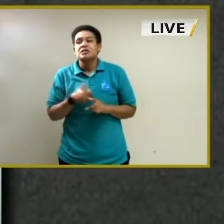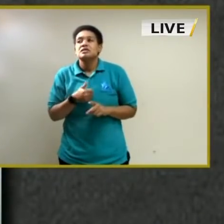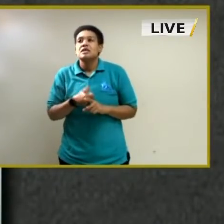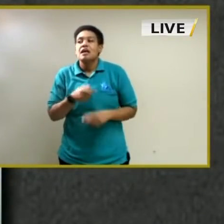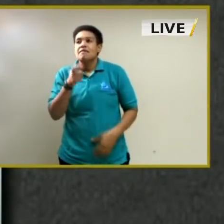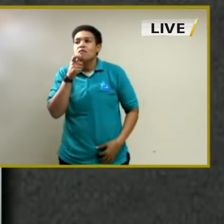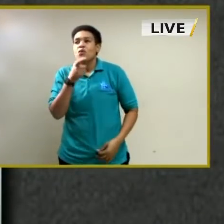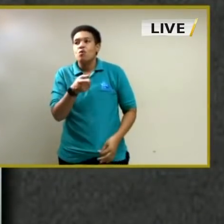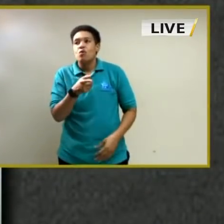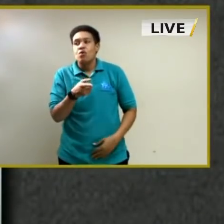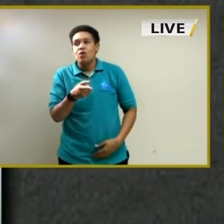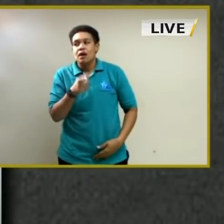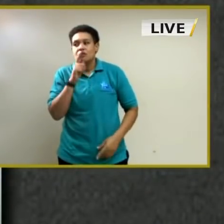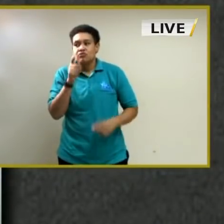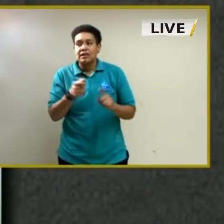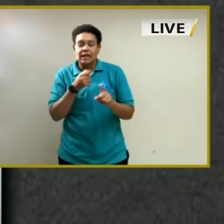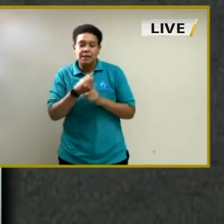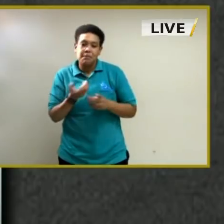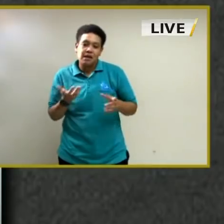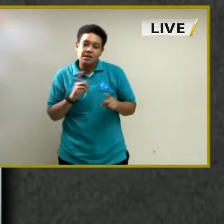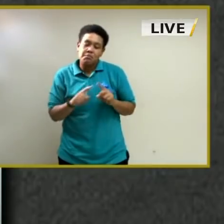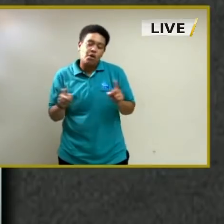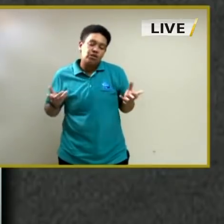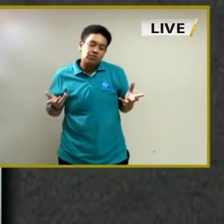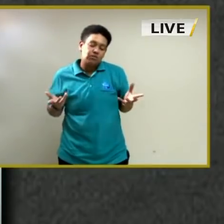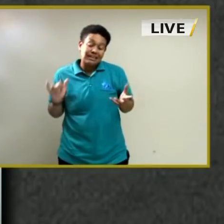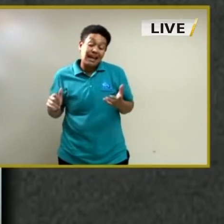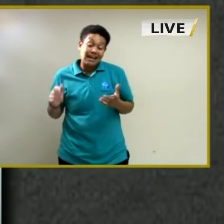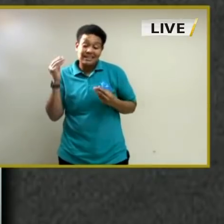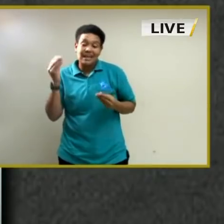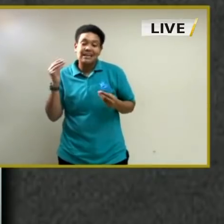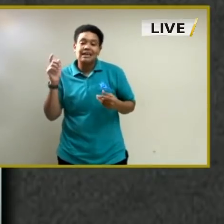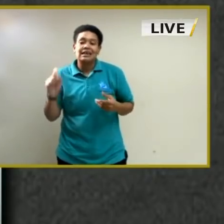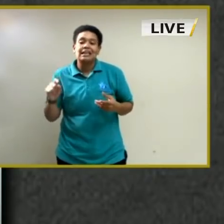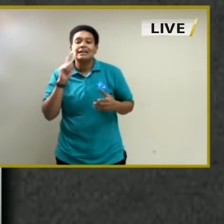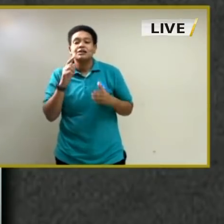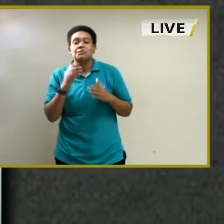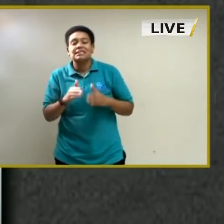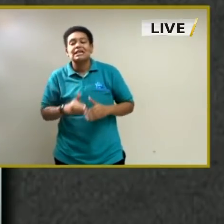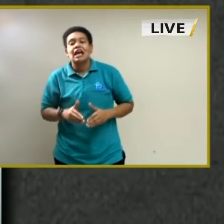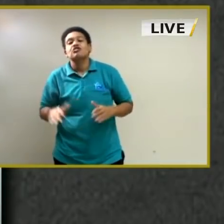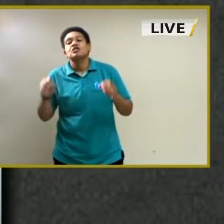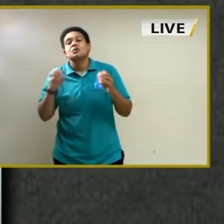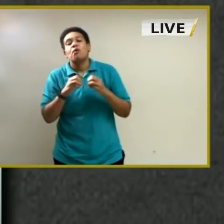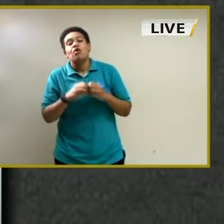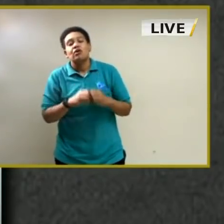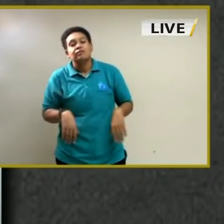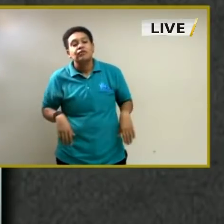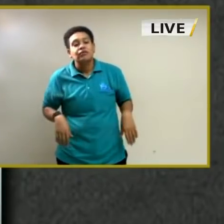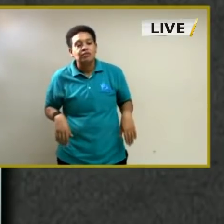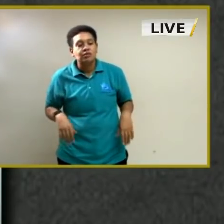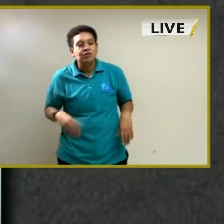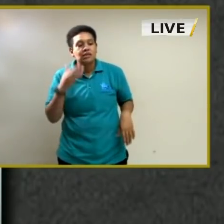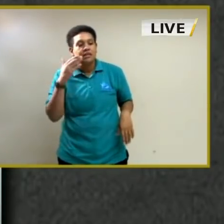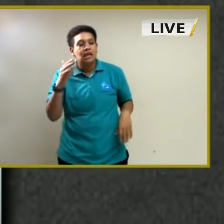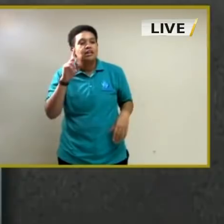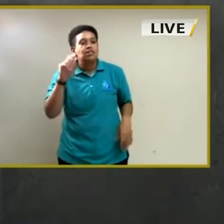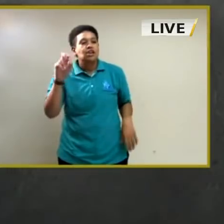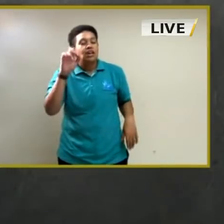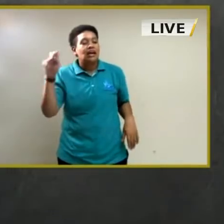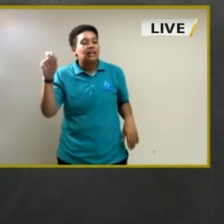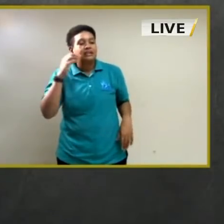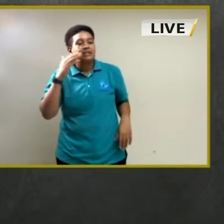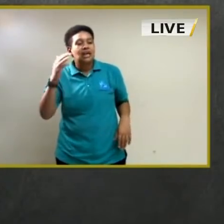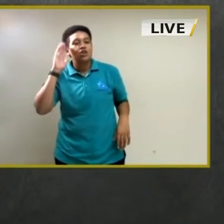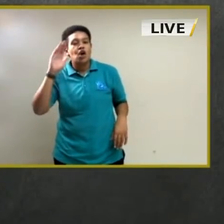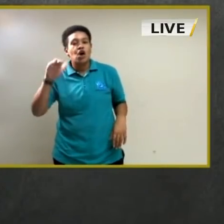are affected, but that data needs to be disaggregated some more. Thank you very much, Dr. Ennis. Thank you